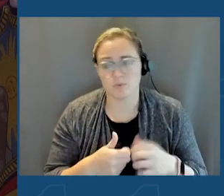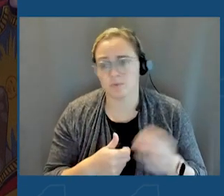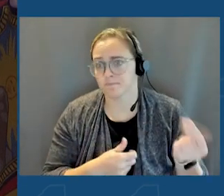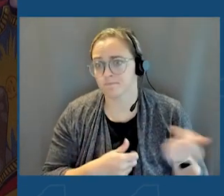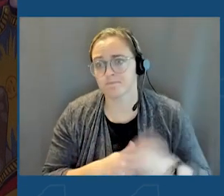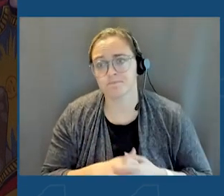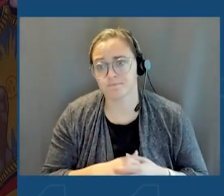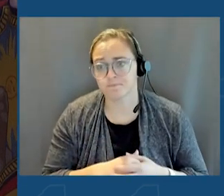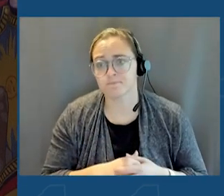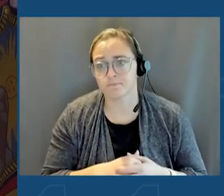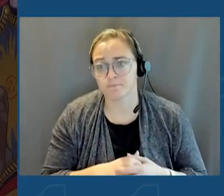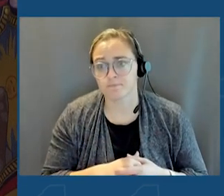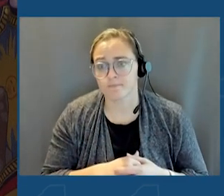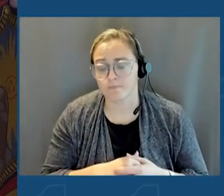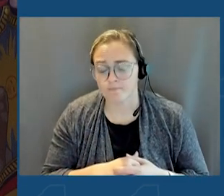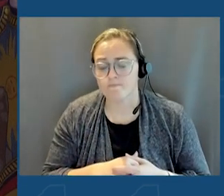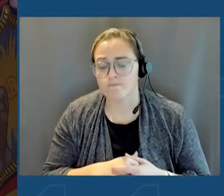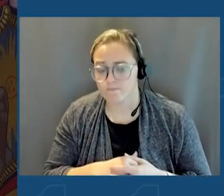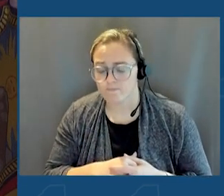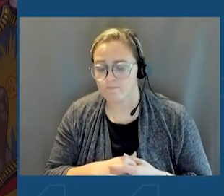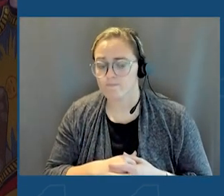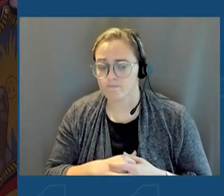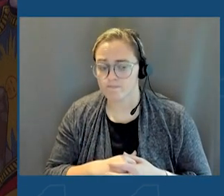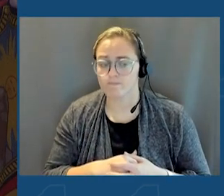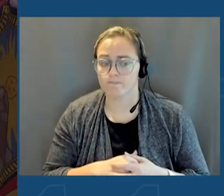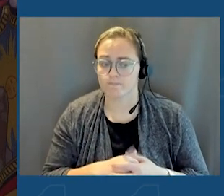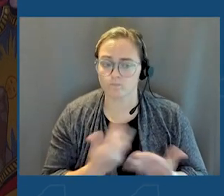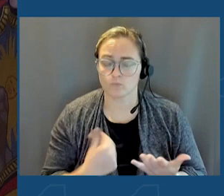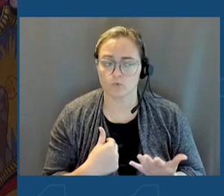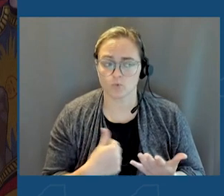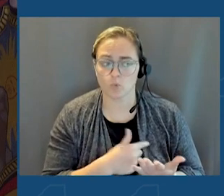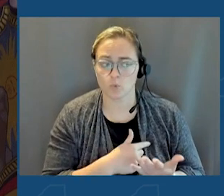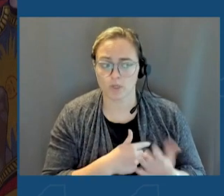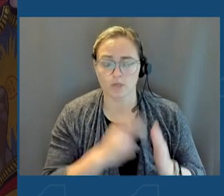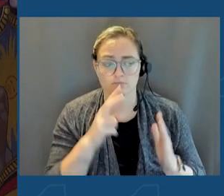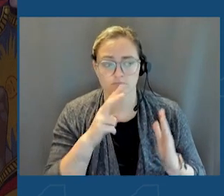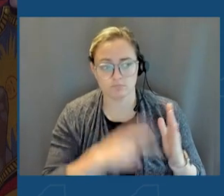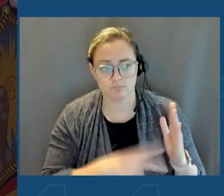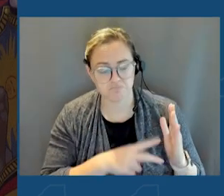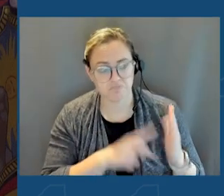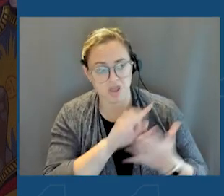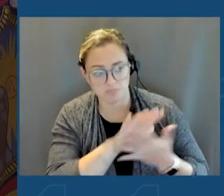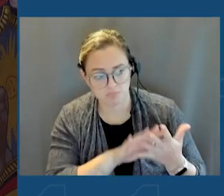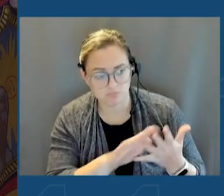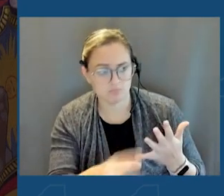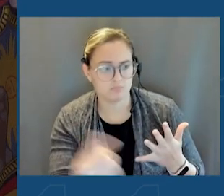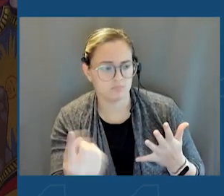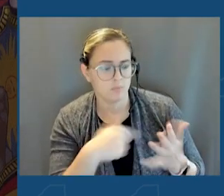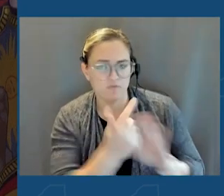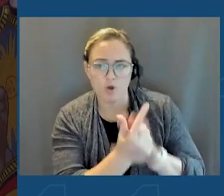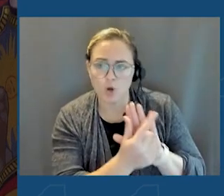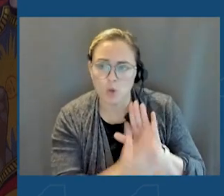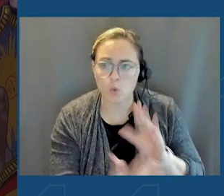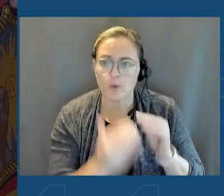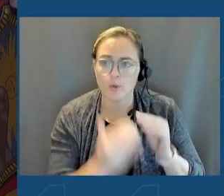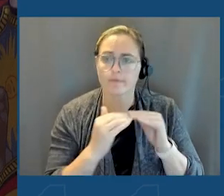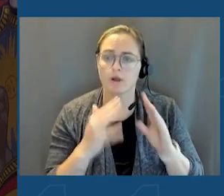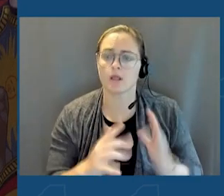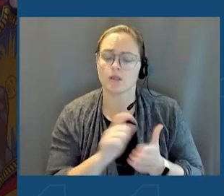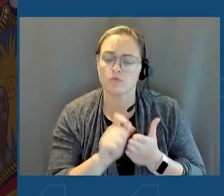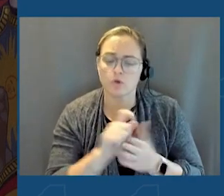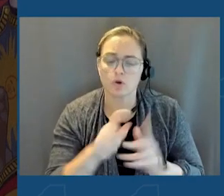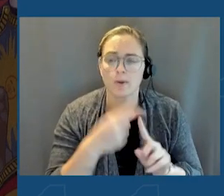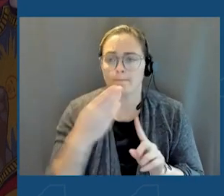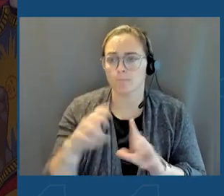And so, you know, we read this amazing op-ed that some of our lawyer colleagues wrote about what blue states